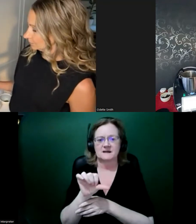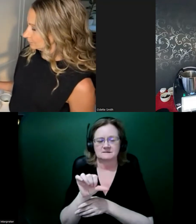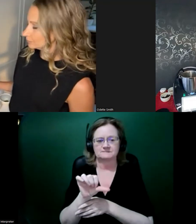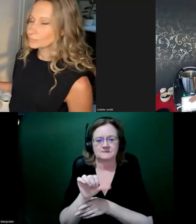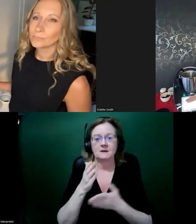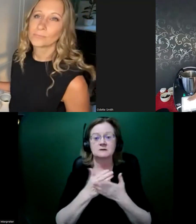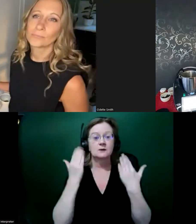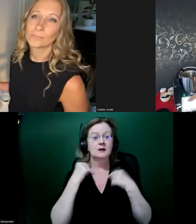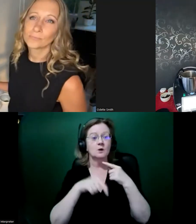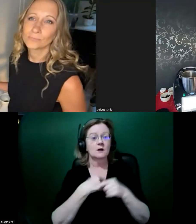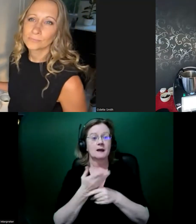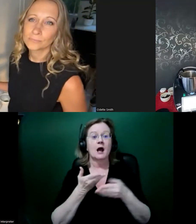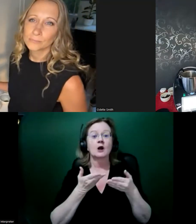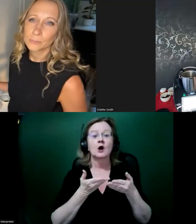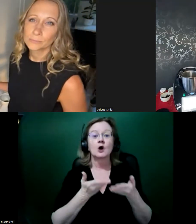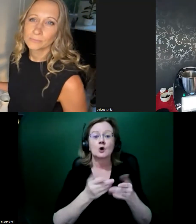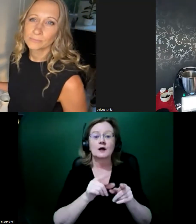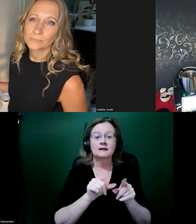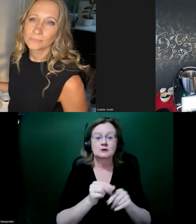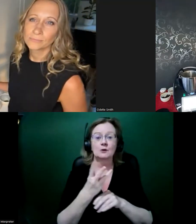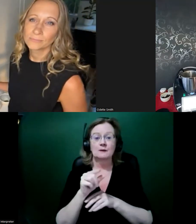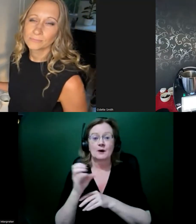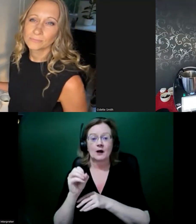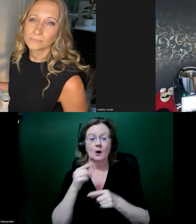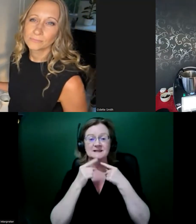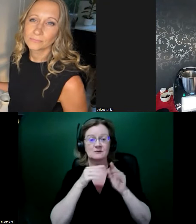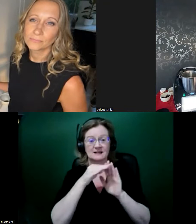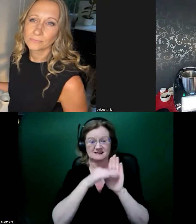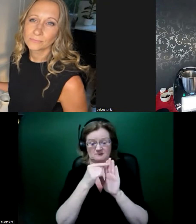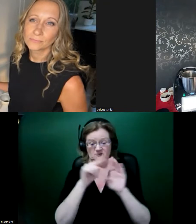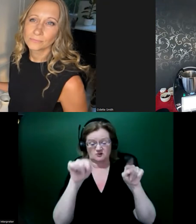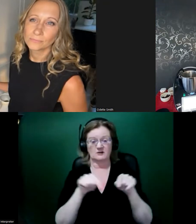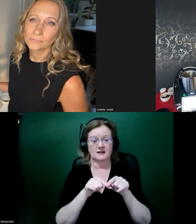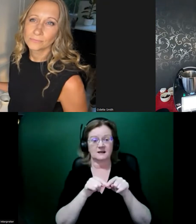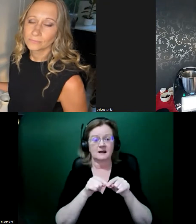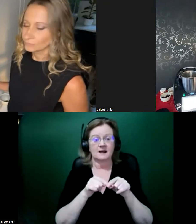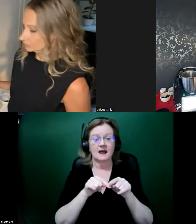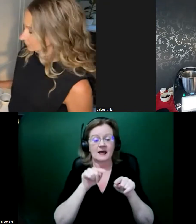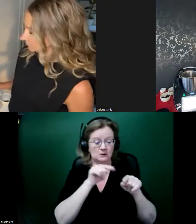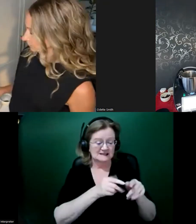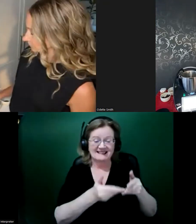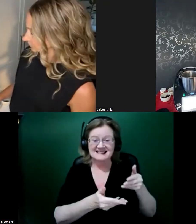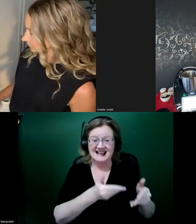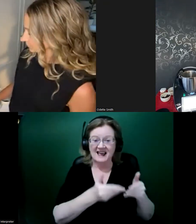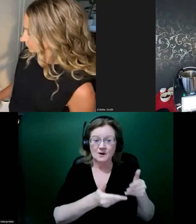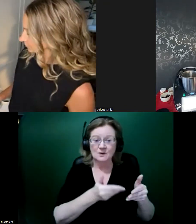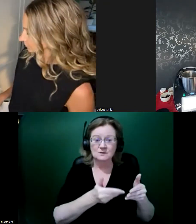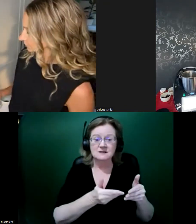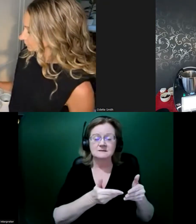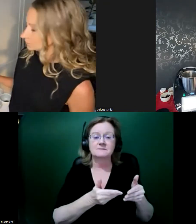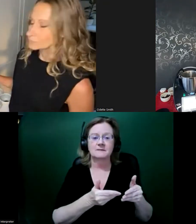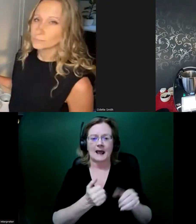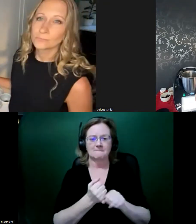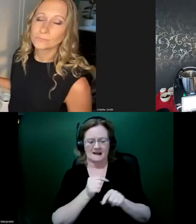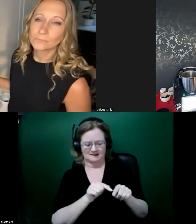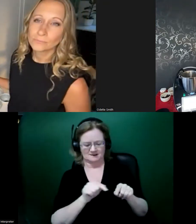Cookie Dough 3.0 is it gives you the instruction on the screen, and down the bottom you can see the little scales and the little blade icon. So